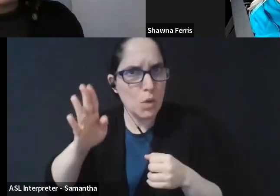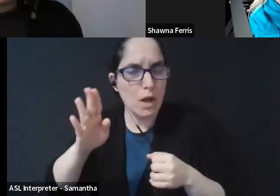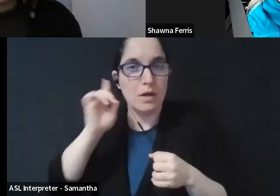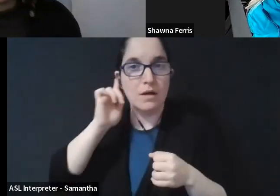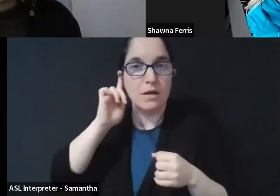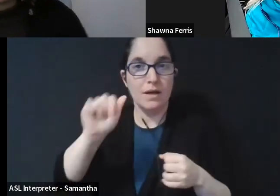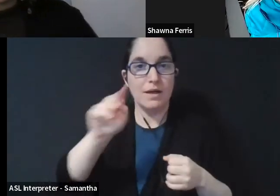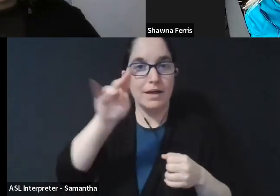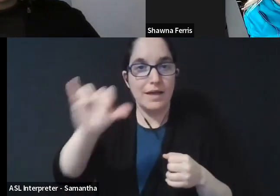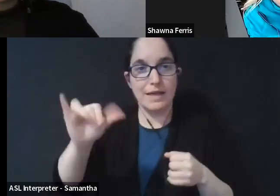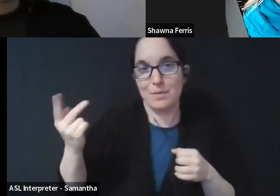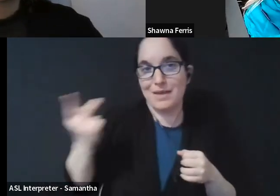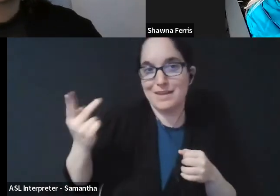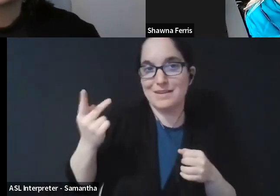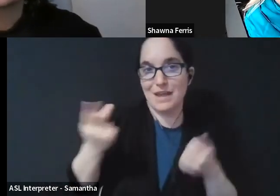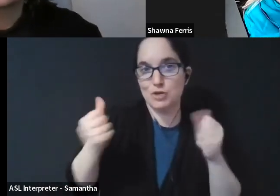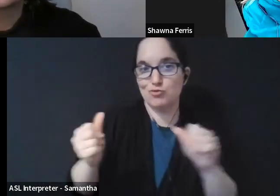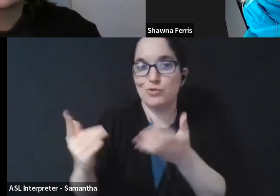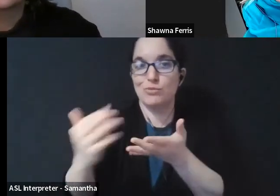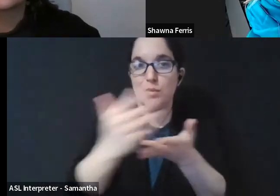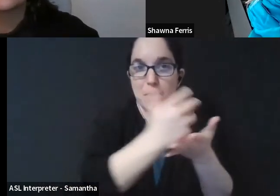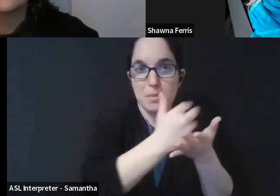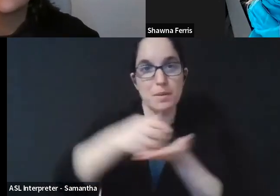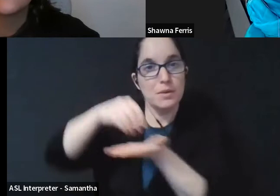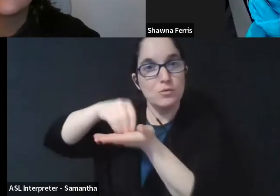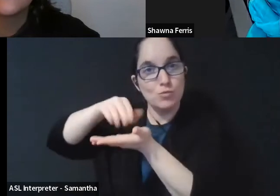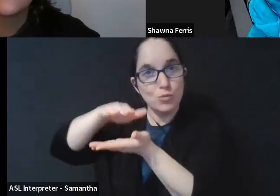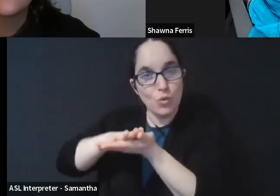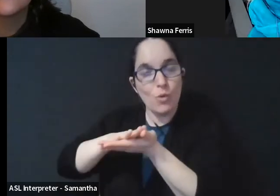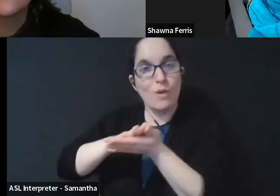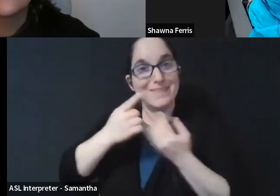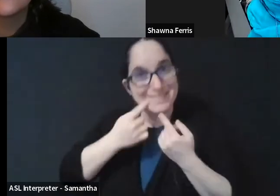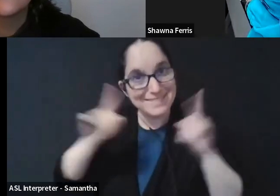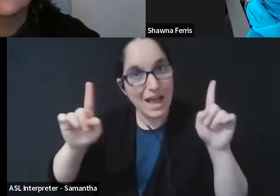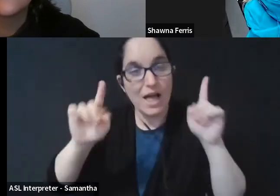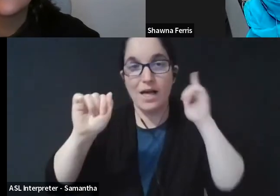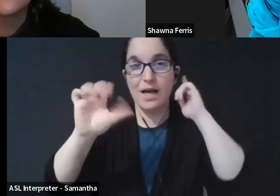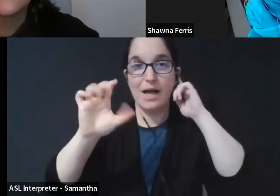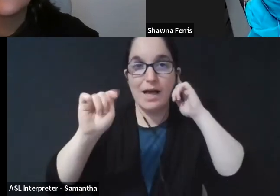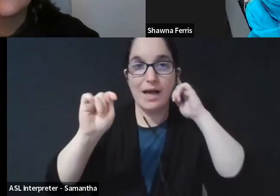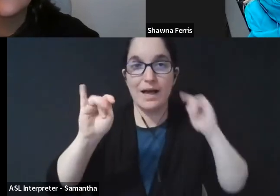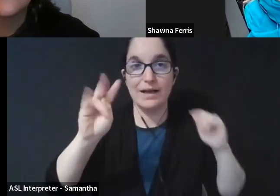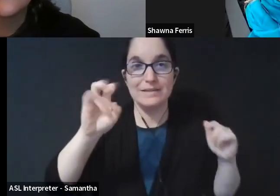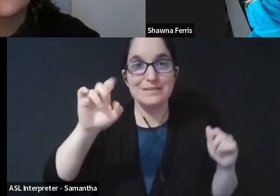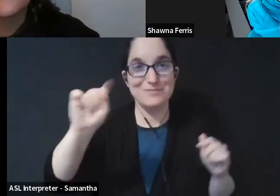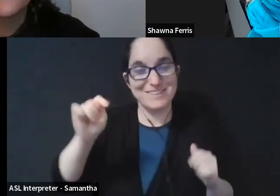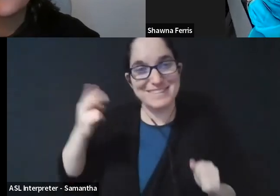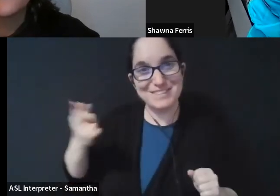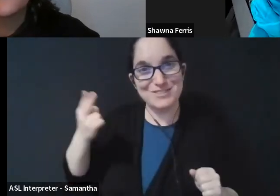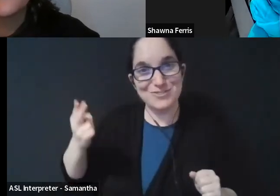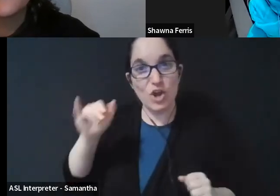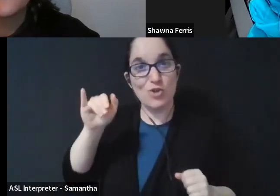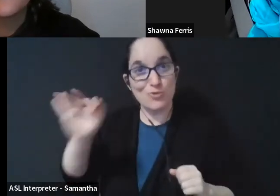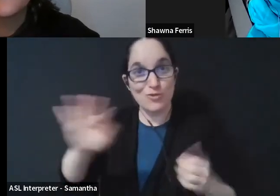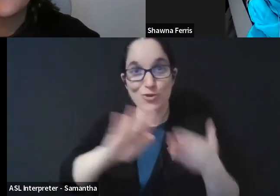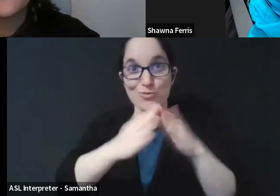of trying to collect and record and tell activist histories. And for me, doing community research means